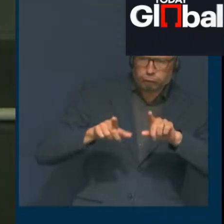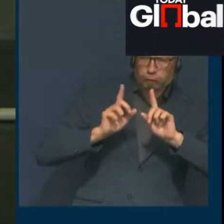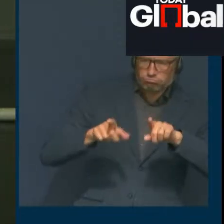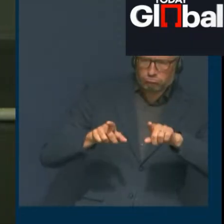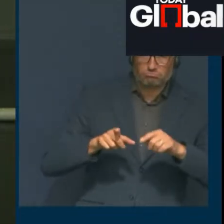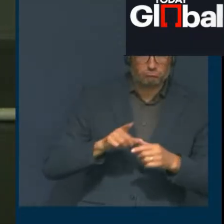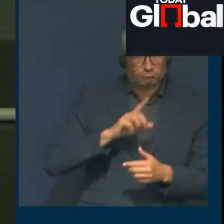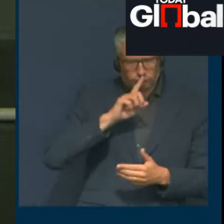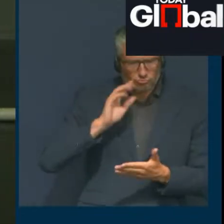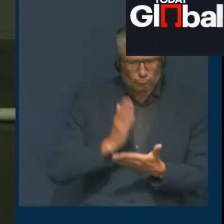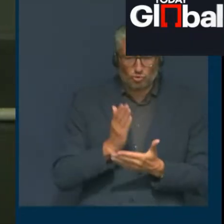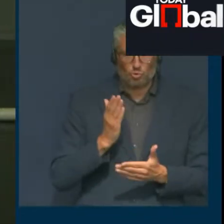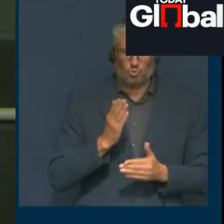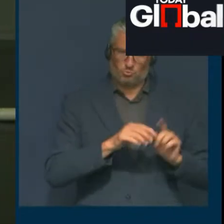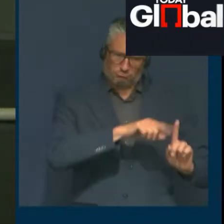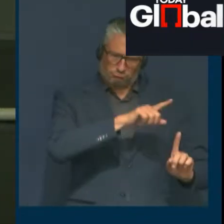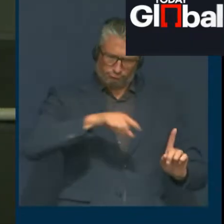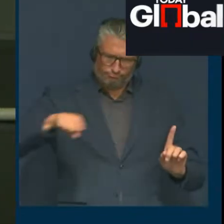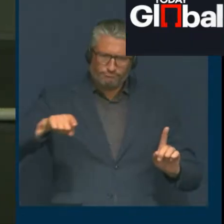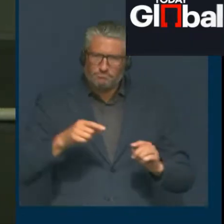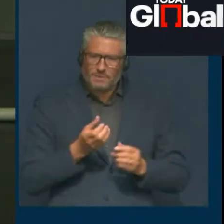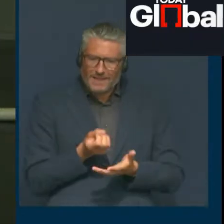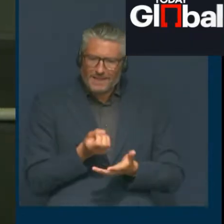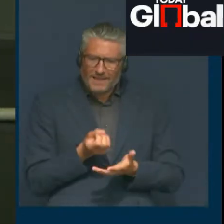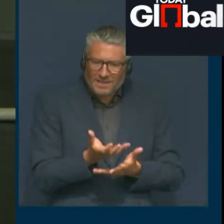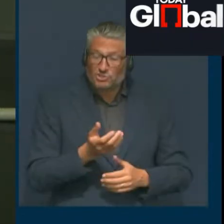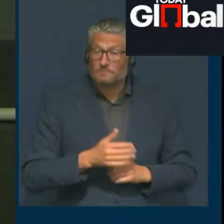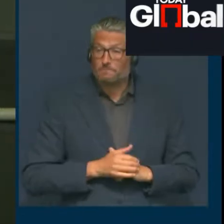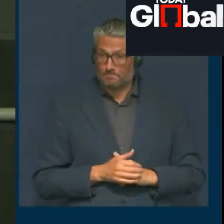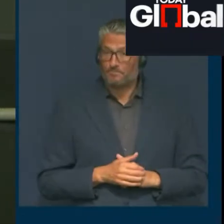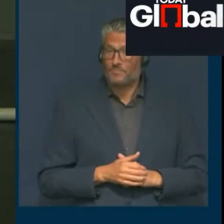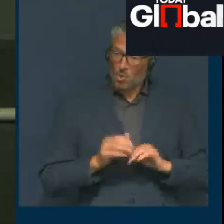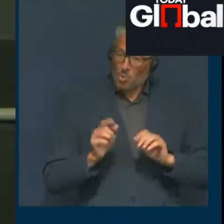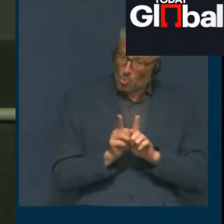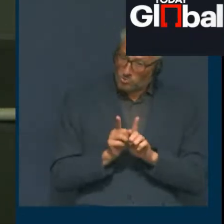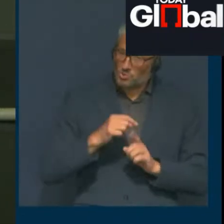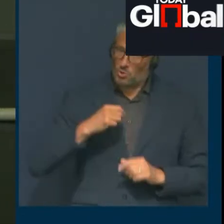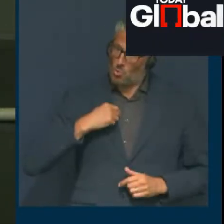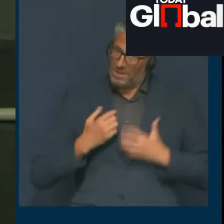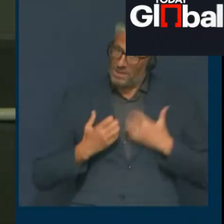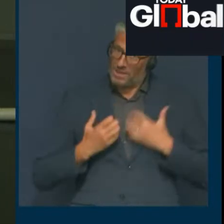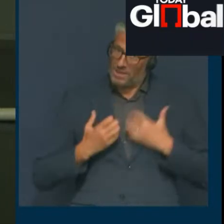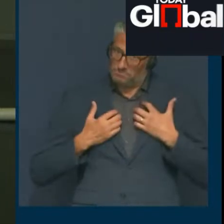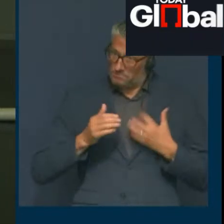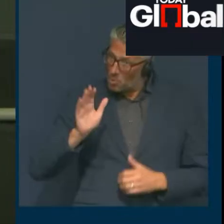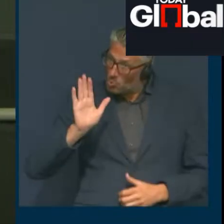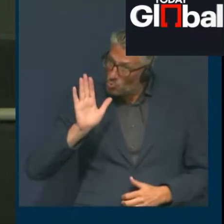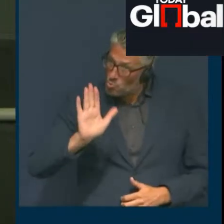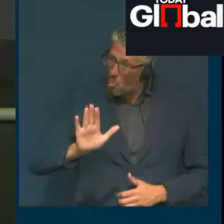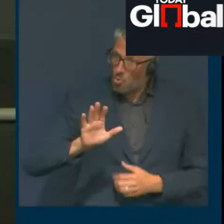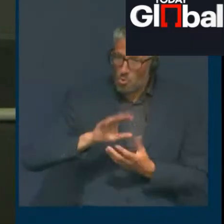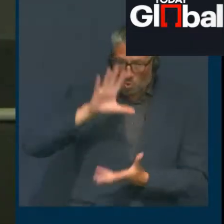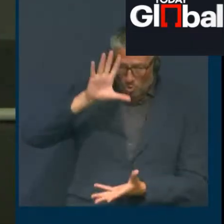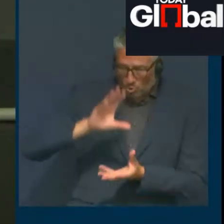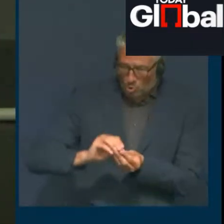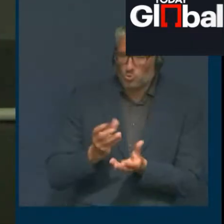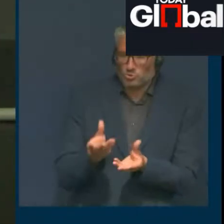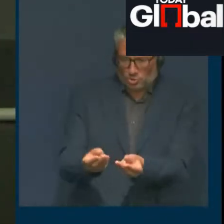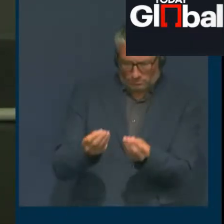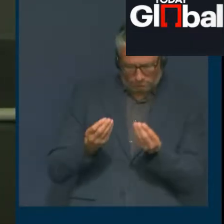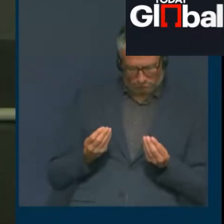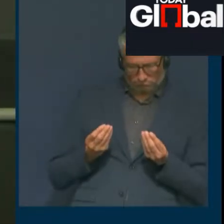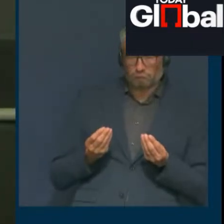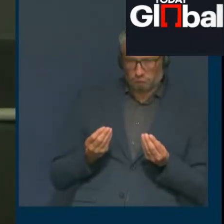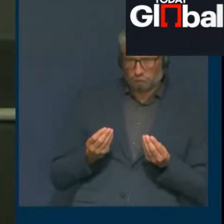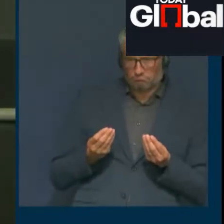once again that the State of Qatar will give your concluding observations and recommendations its full attention and will work to study, disseminate, and discuss